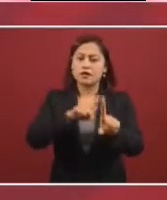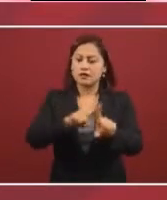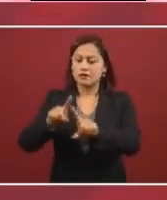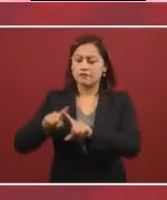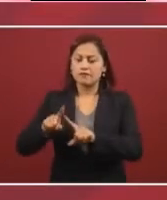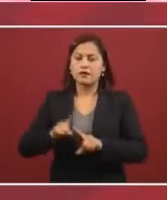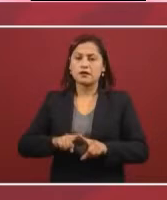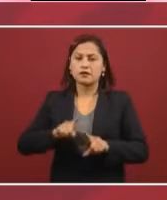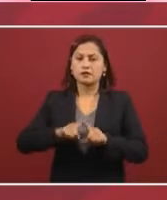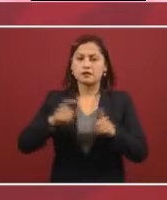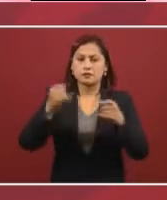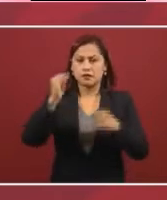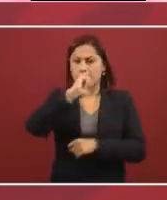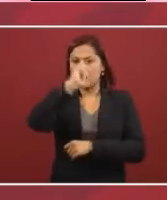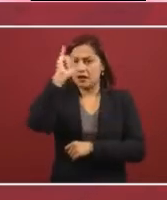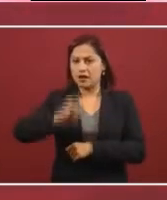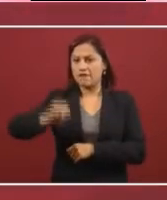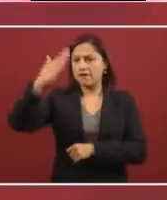inspectors